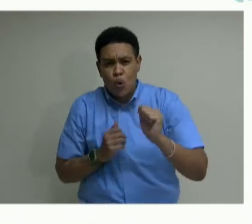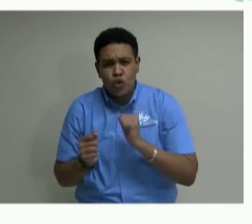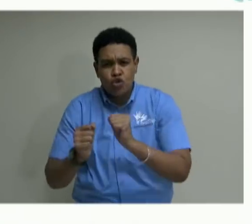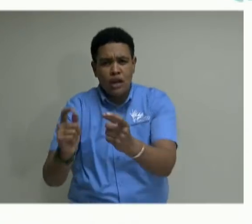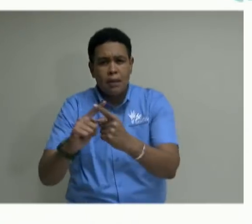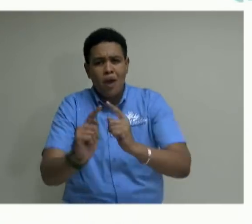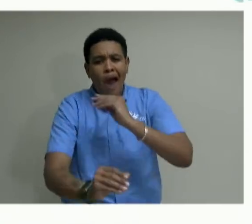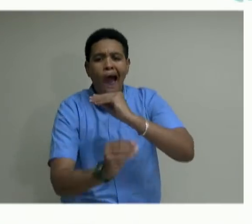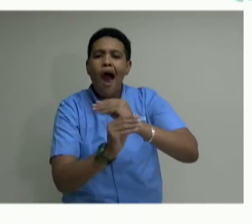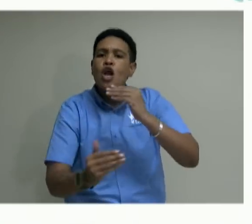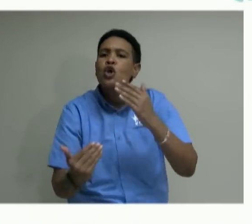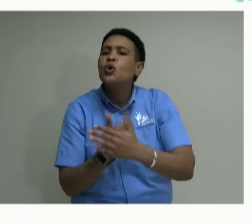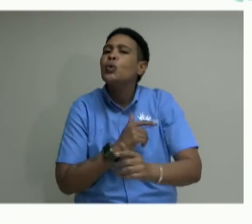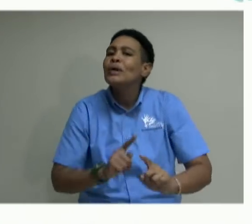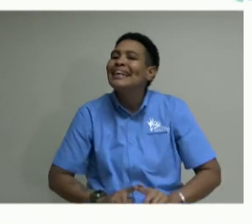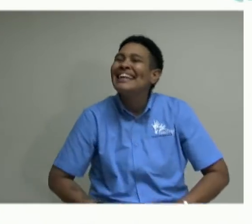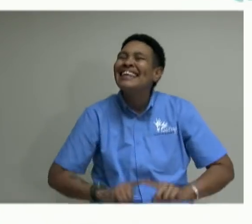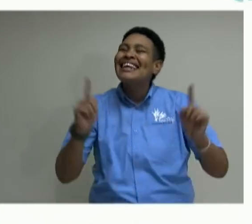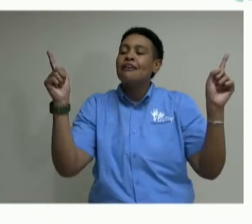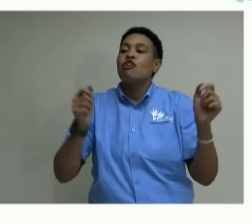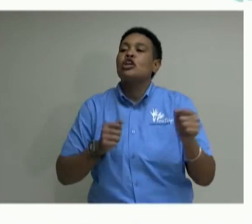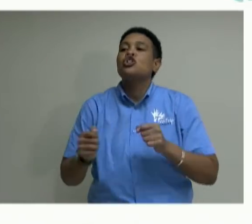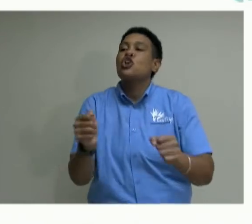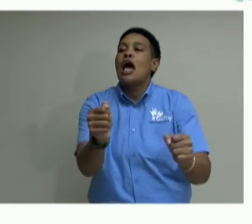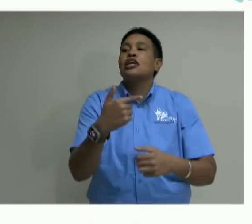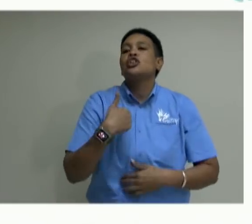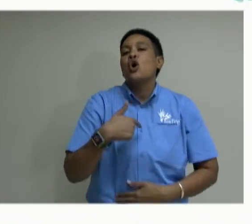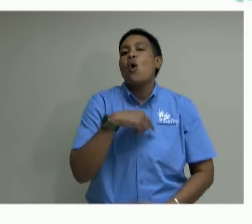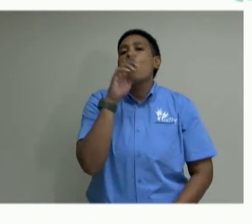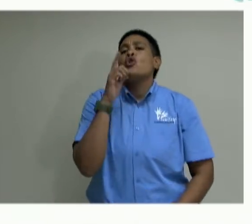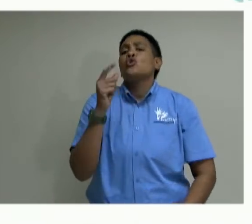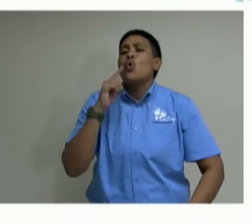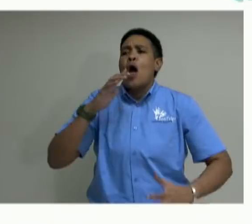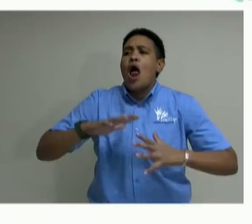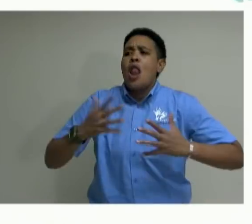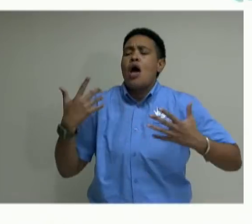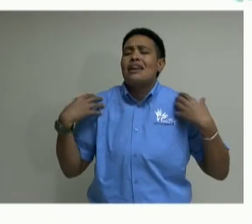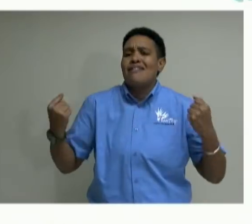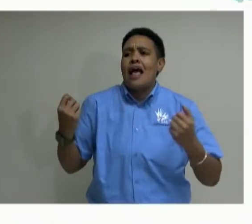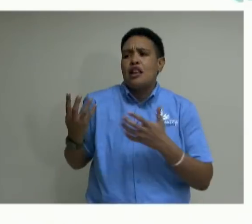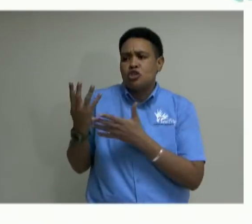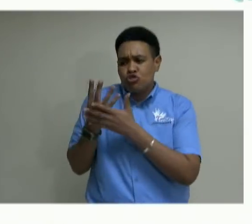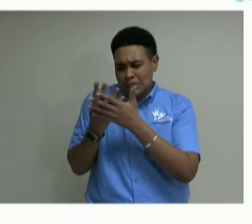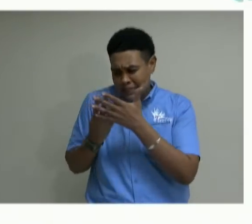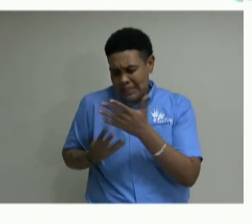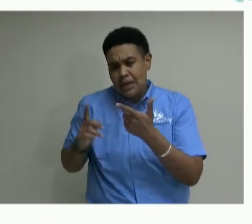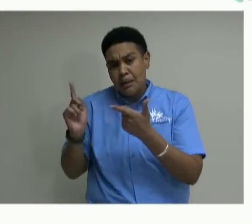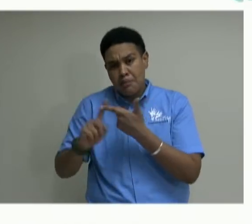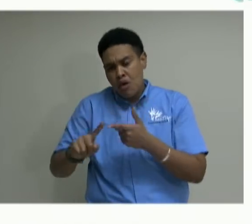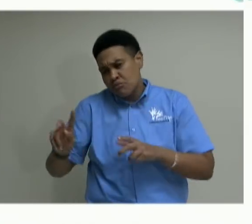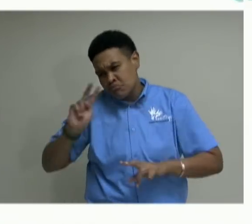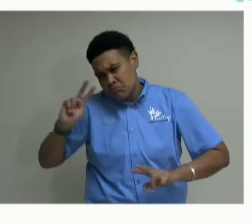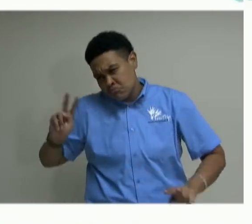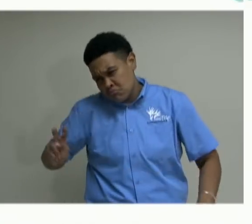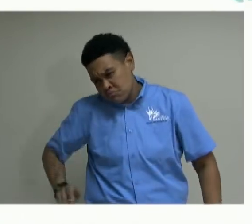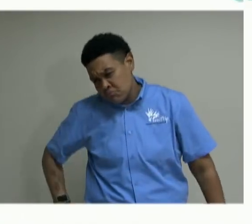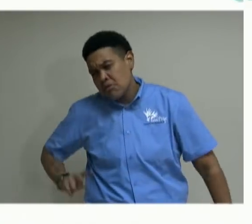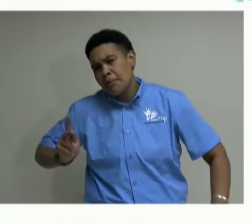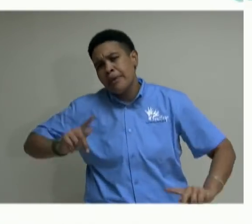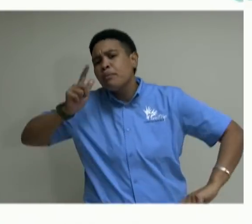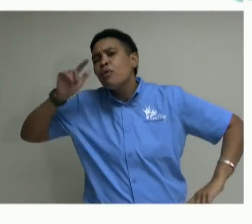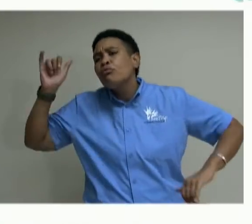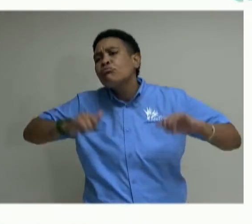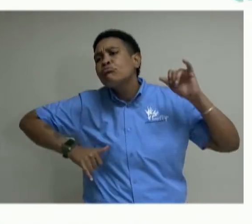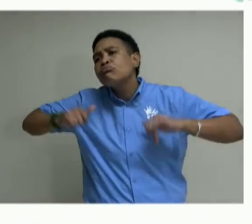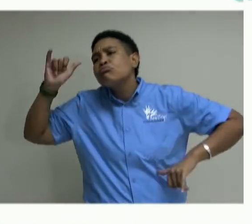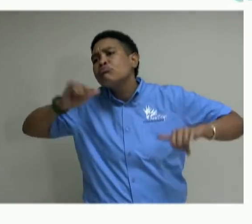add new strategies. So we would have been doing a lot of health screening and quarantining of persons who would have arrived through